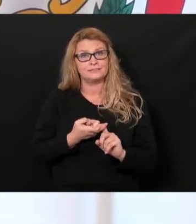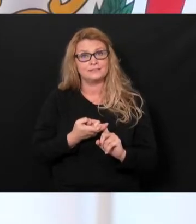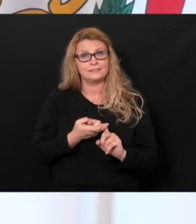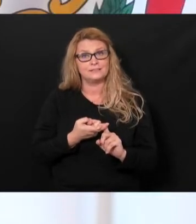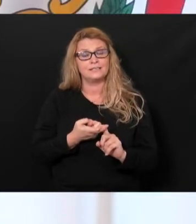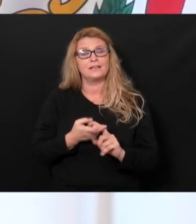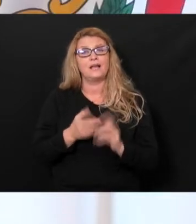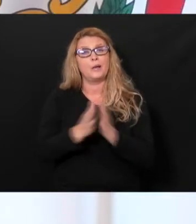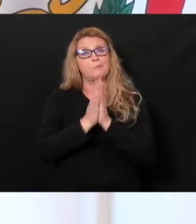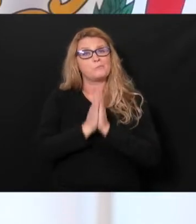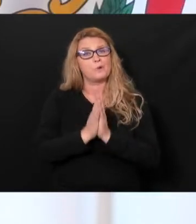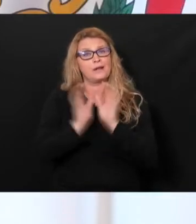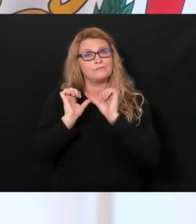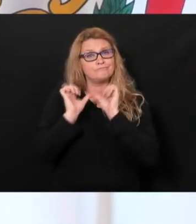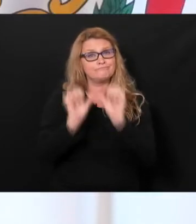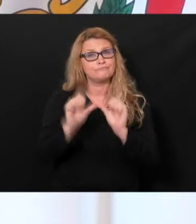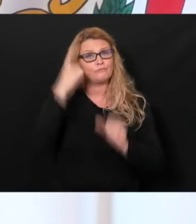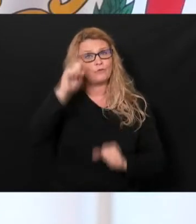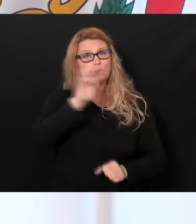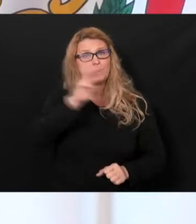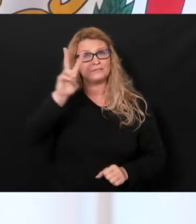prayers for West Virginians.